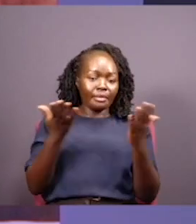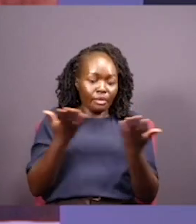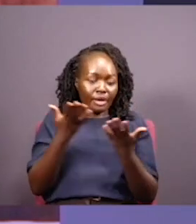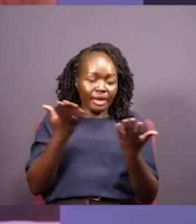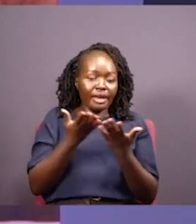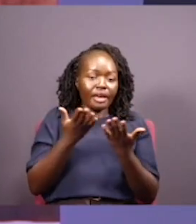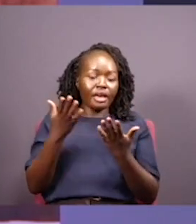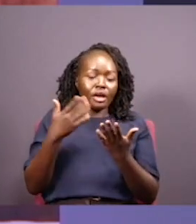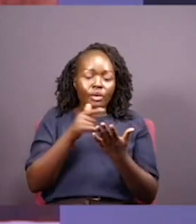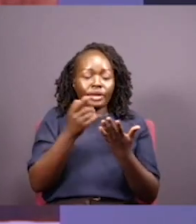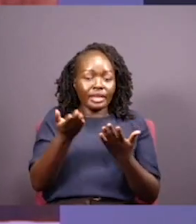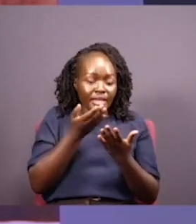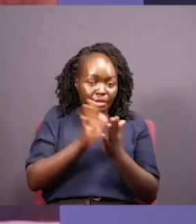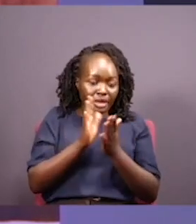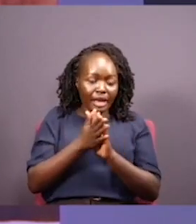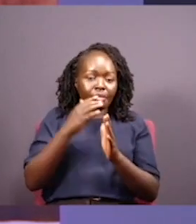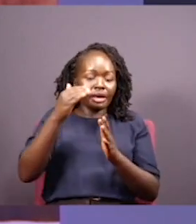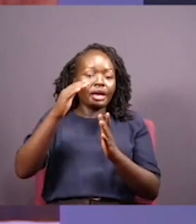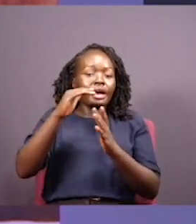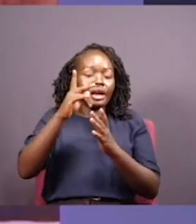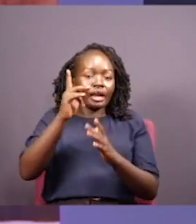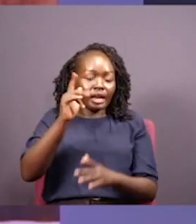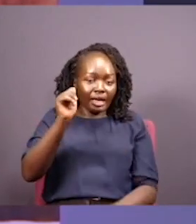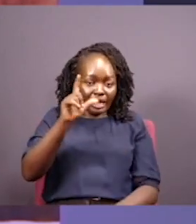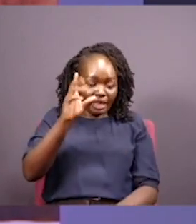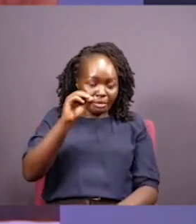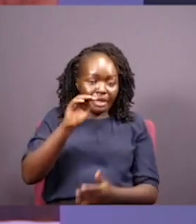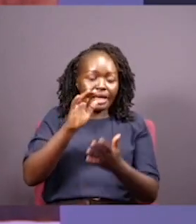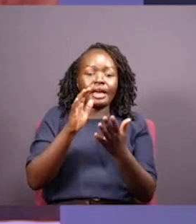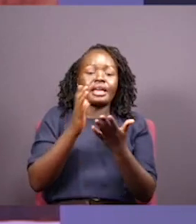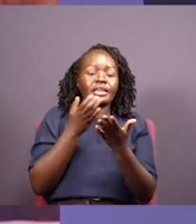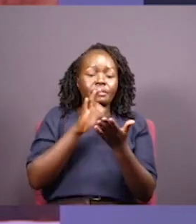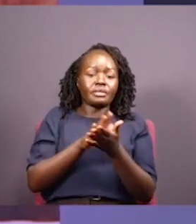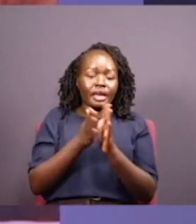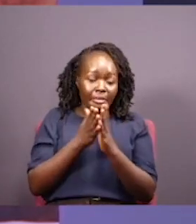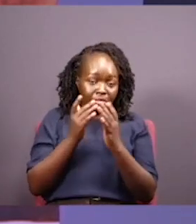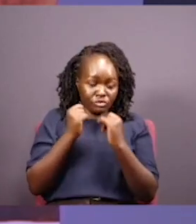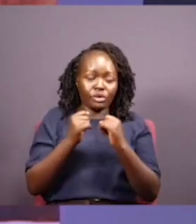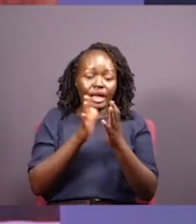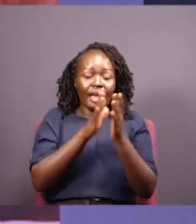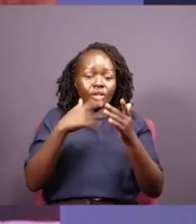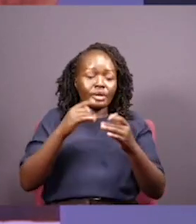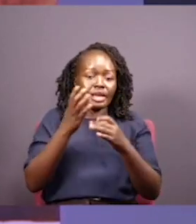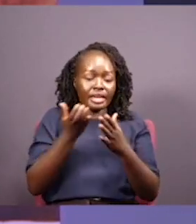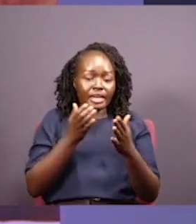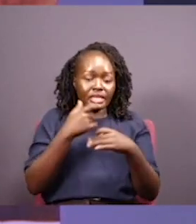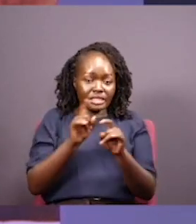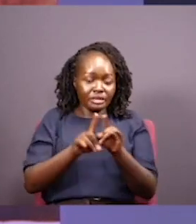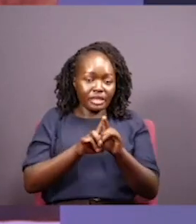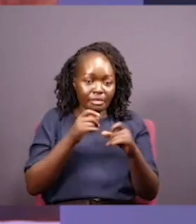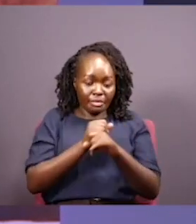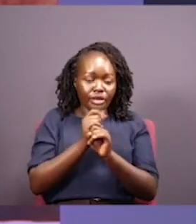calm, we are to be steadfast, but we are also to ensure that we move from place to